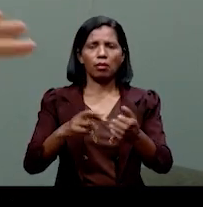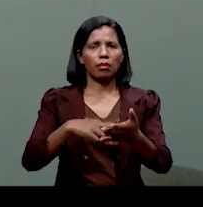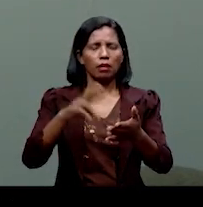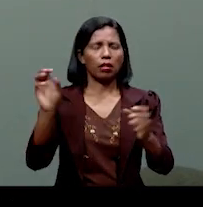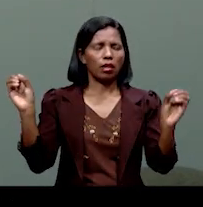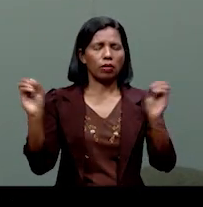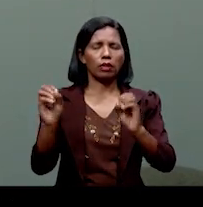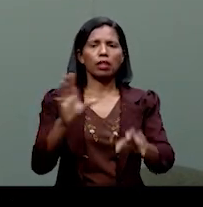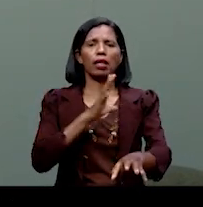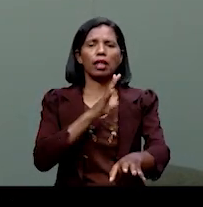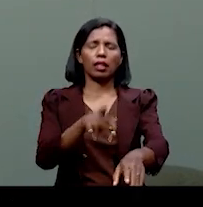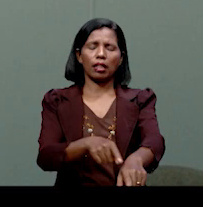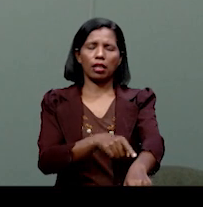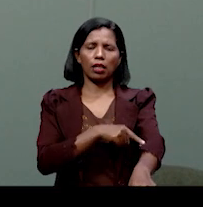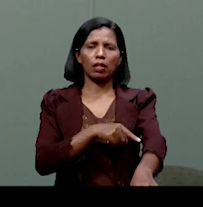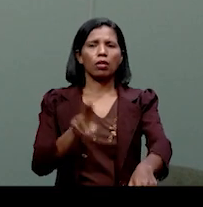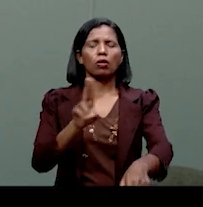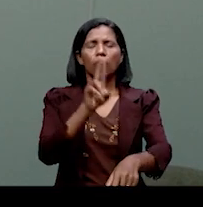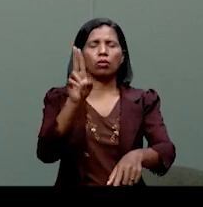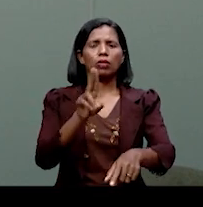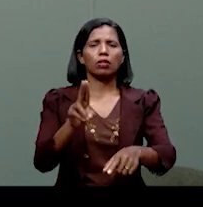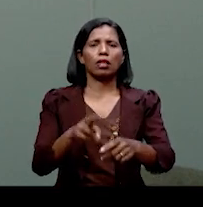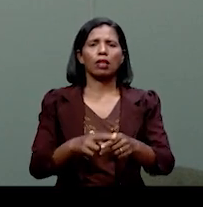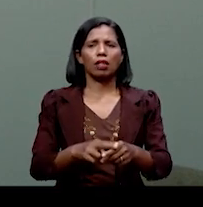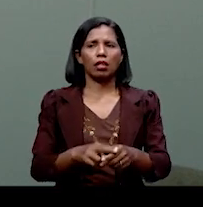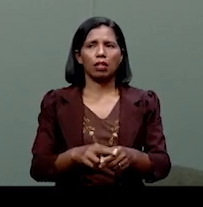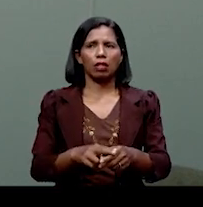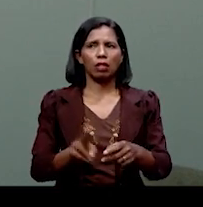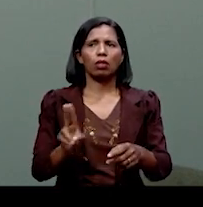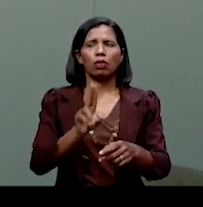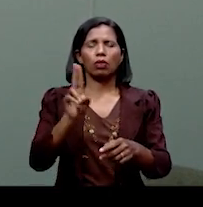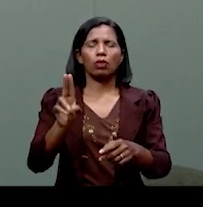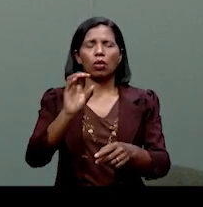datu dada ne uza fali